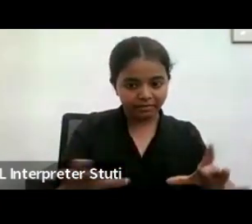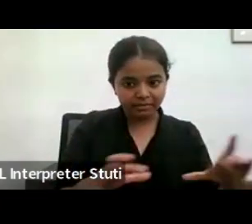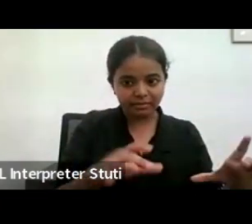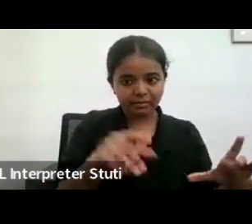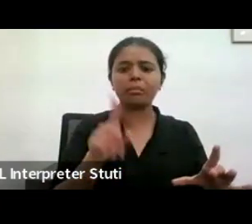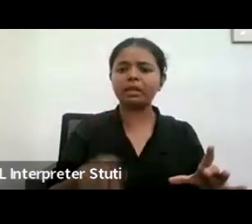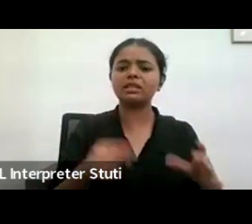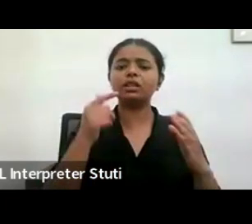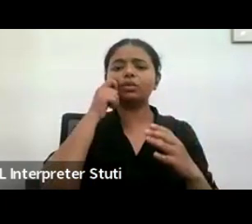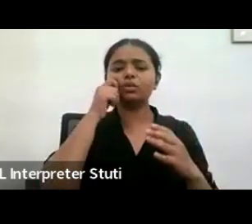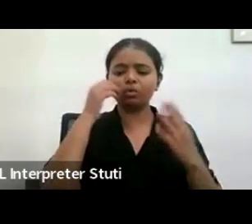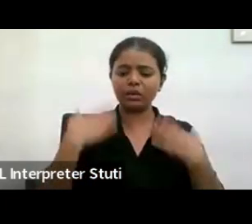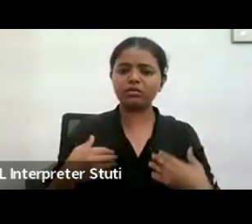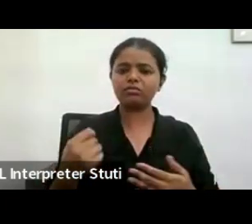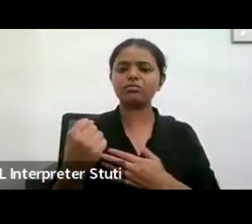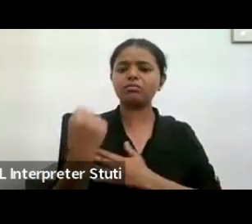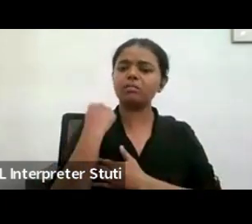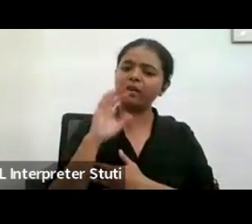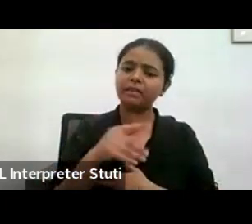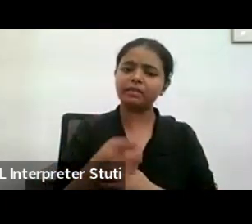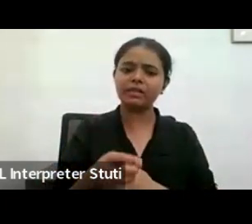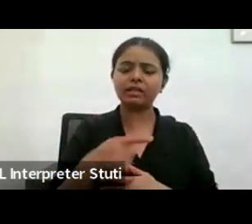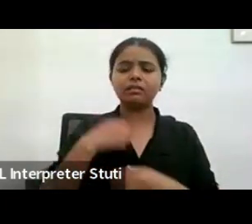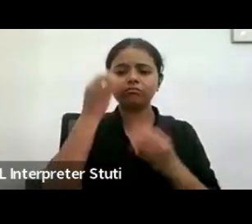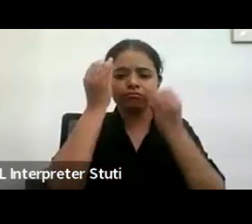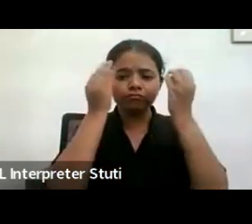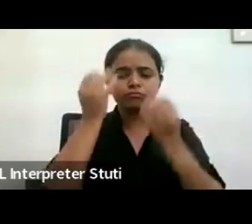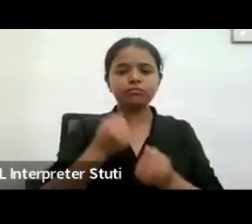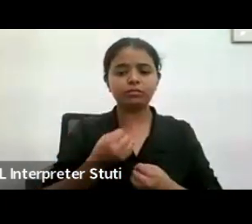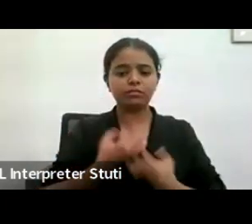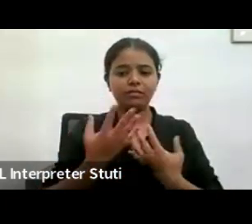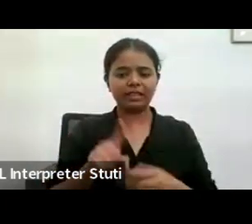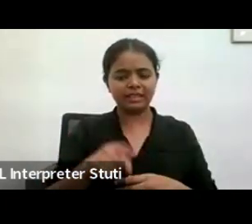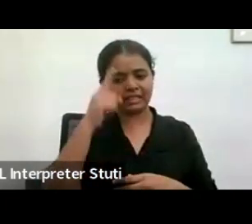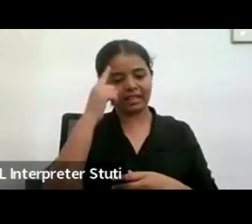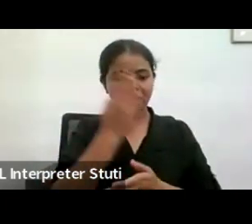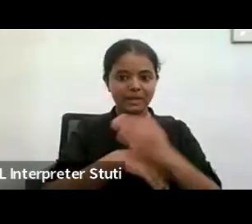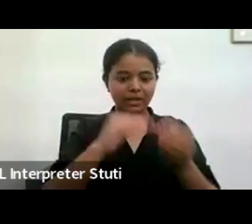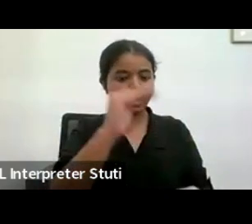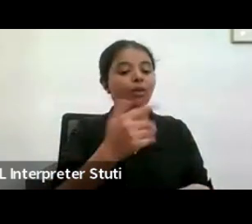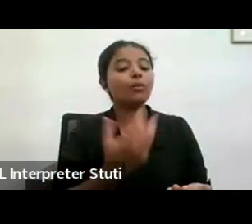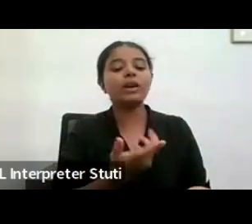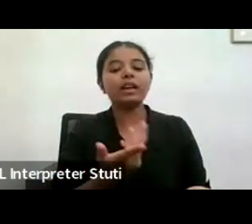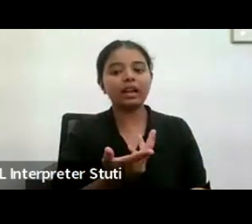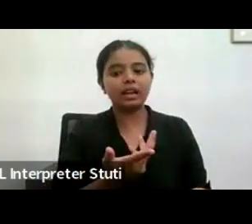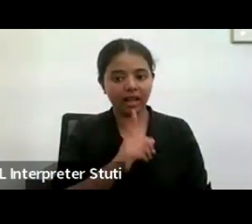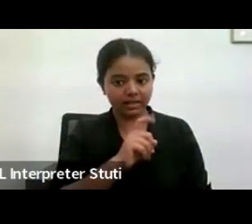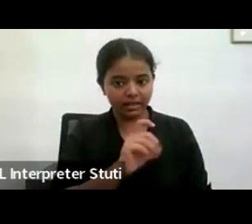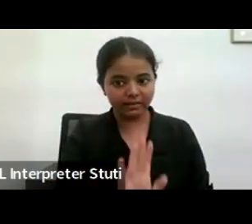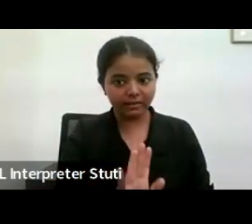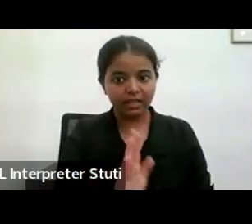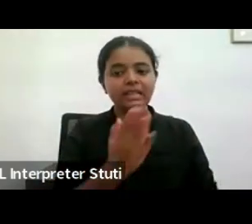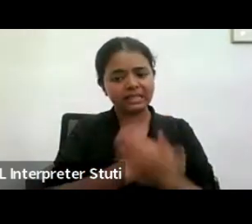the right to express their views. We never think of asking the child with disability what she wants or supporting her to